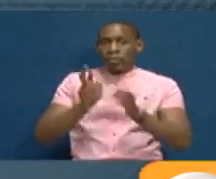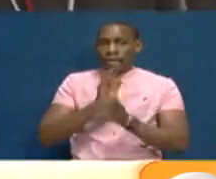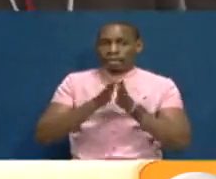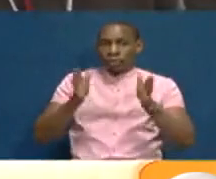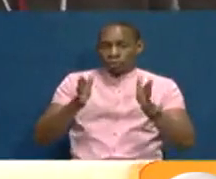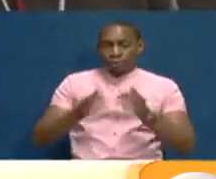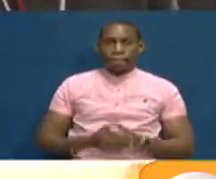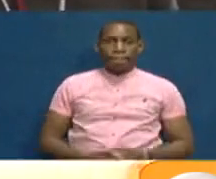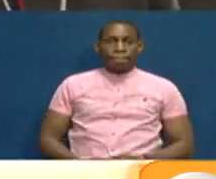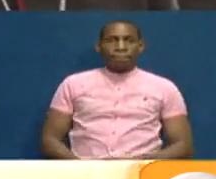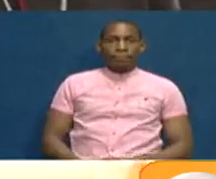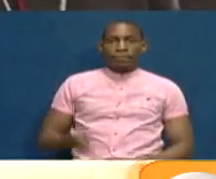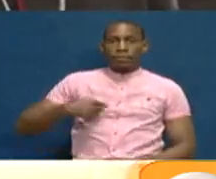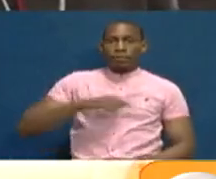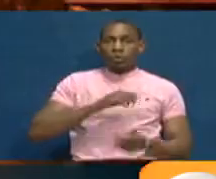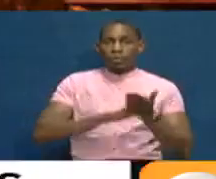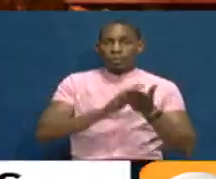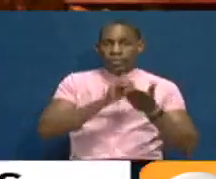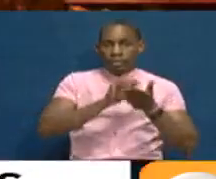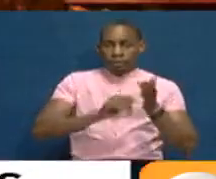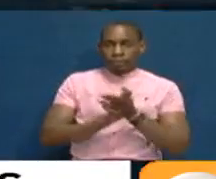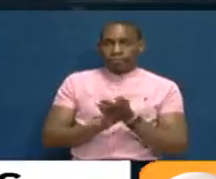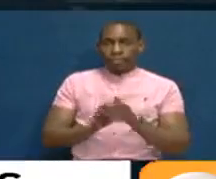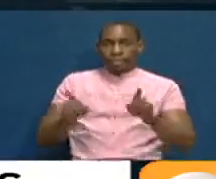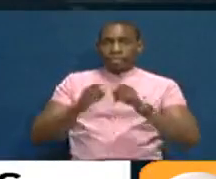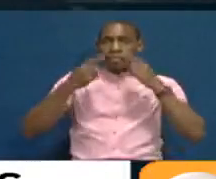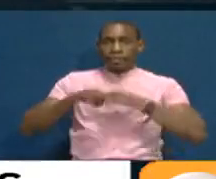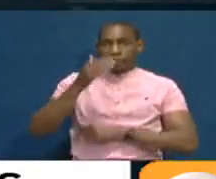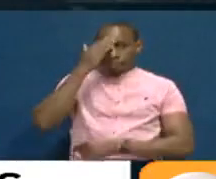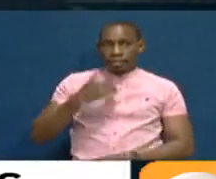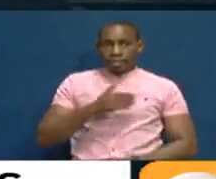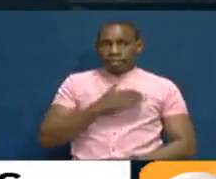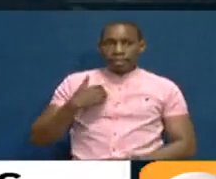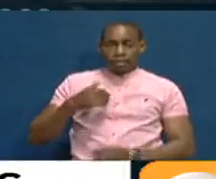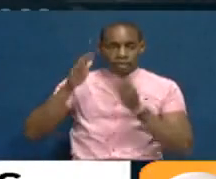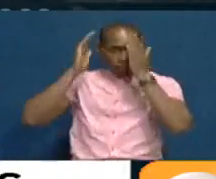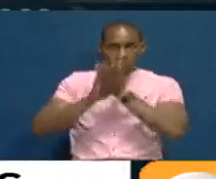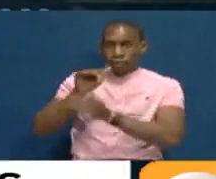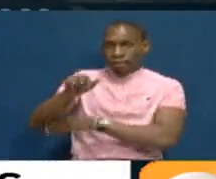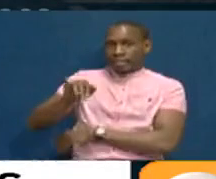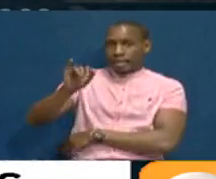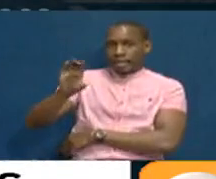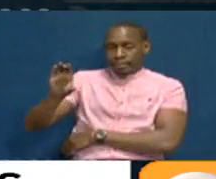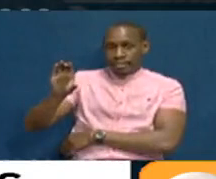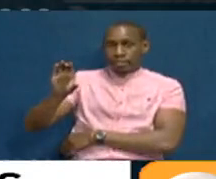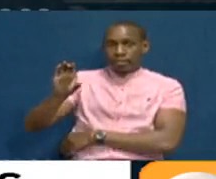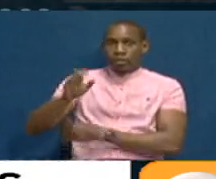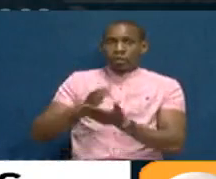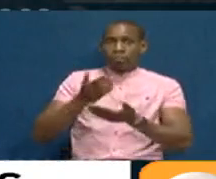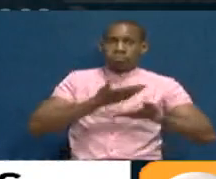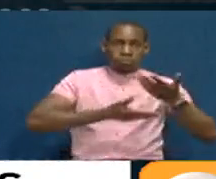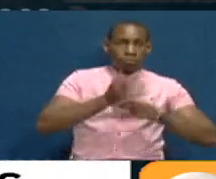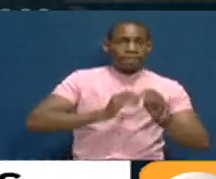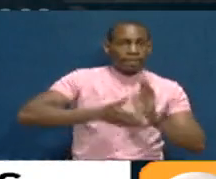to our country. We propose that..." It is upon this background that the Catholic bishops have asked the Independent and Electoral Boundaries Commission to